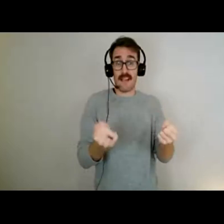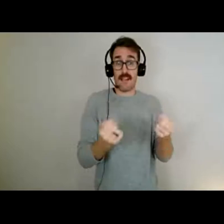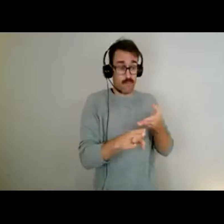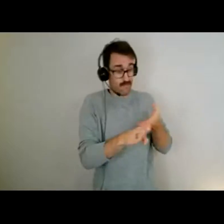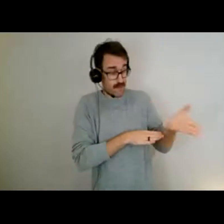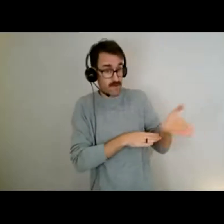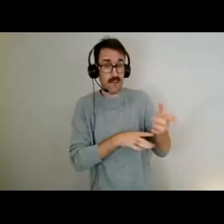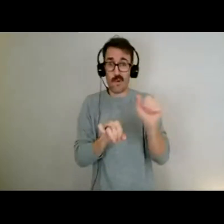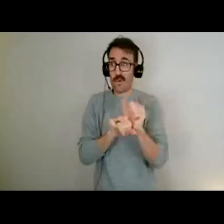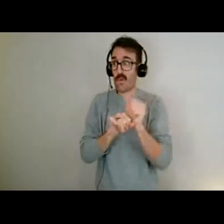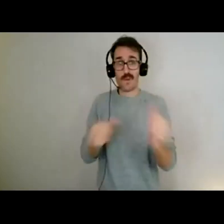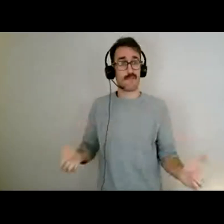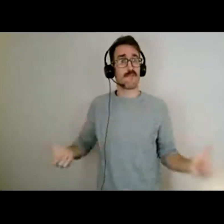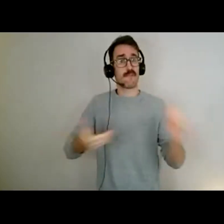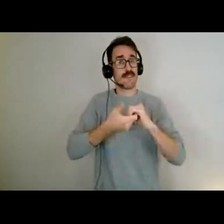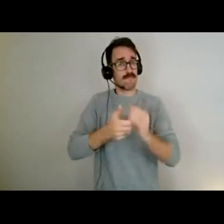to work